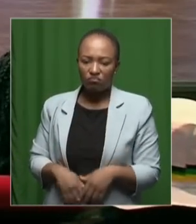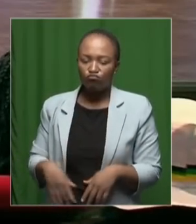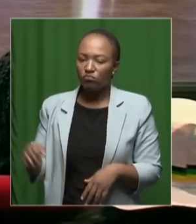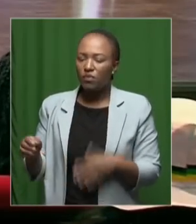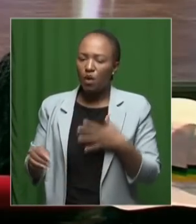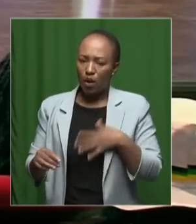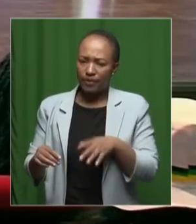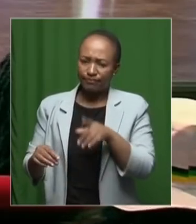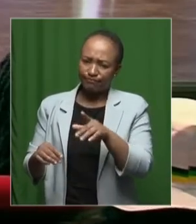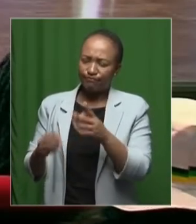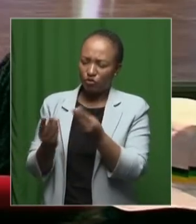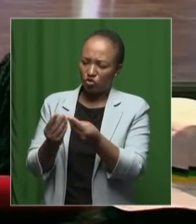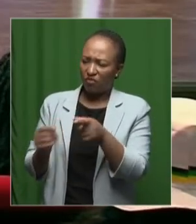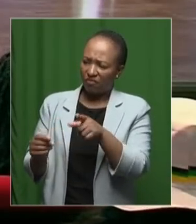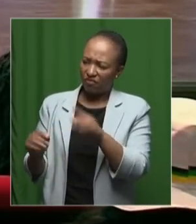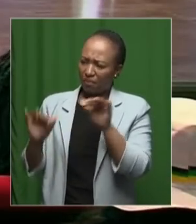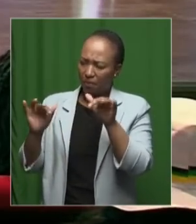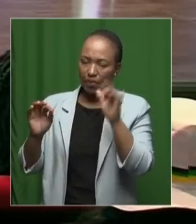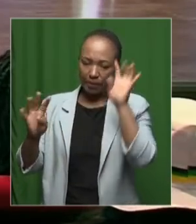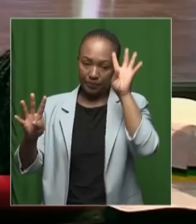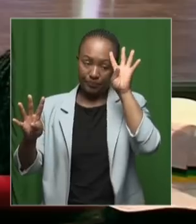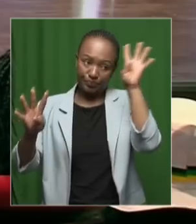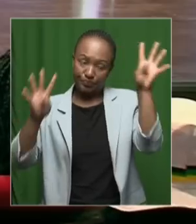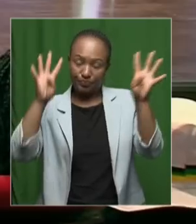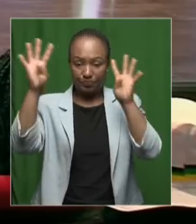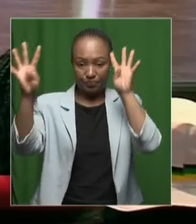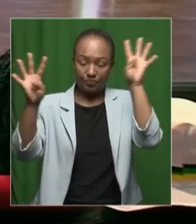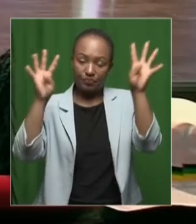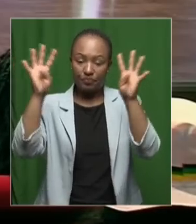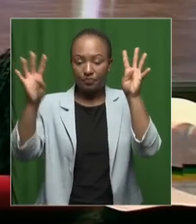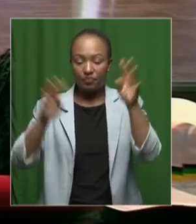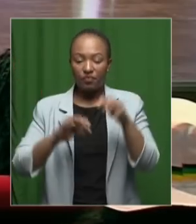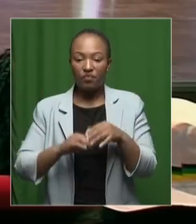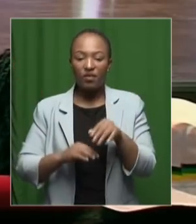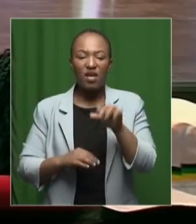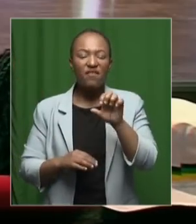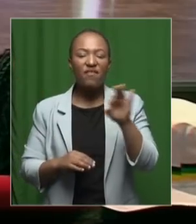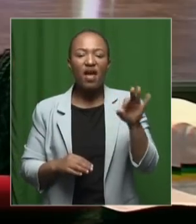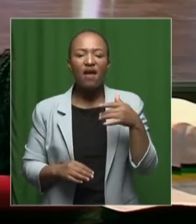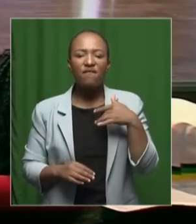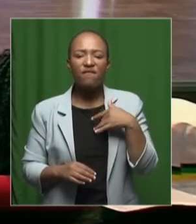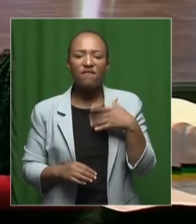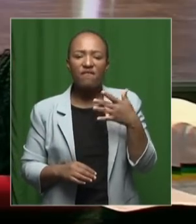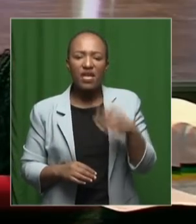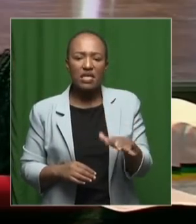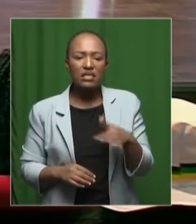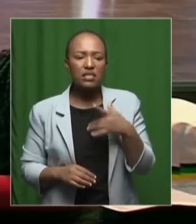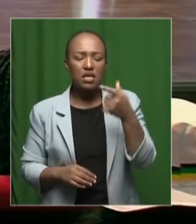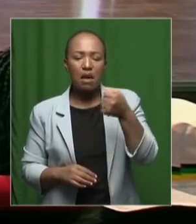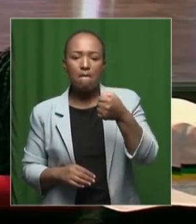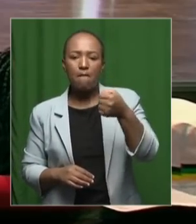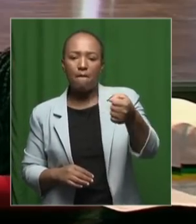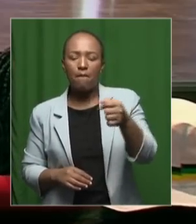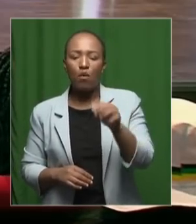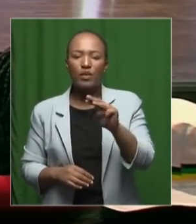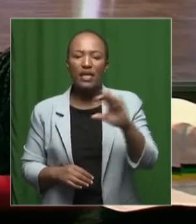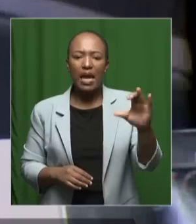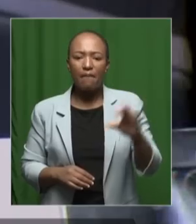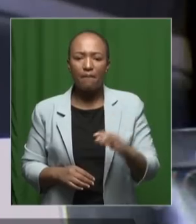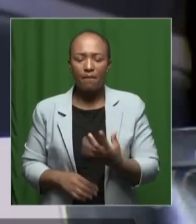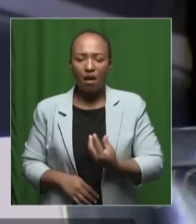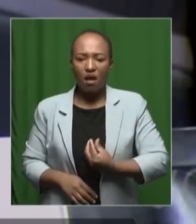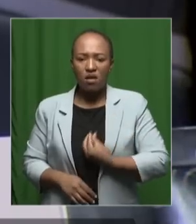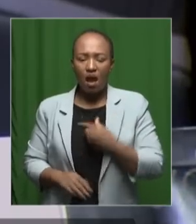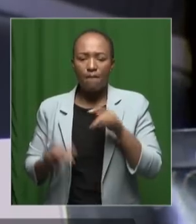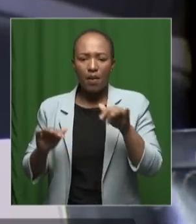creative ways. You know, at Sakina, the EFF deployed me to the Eastern Cape. I've just seen how creative these young people are